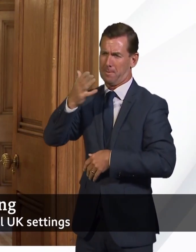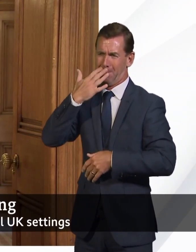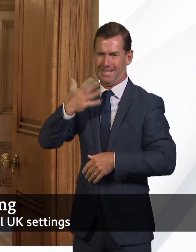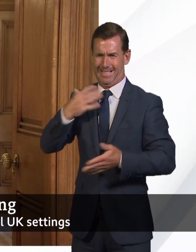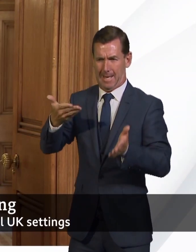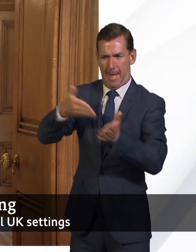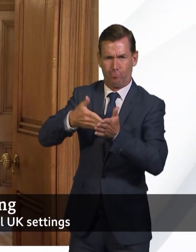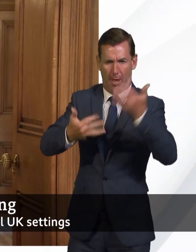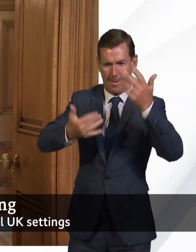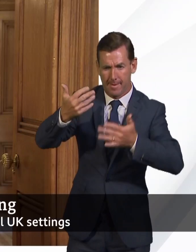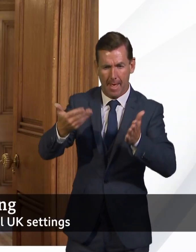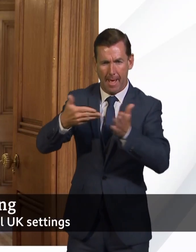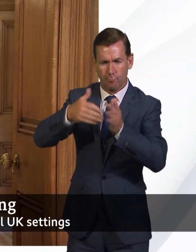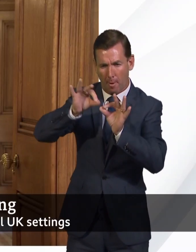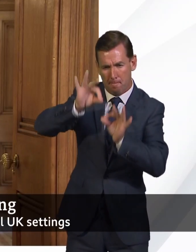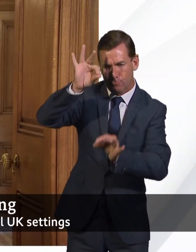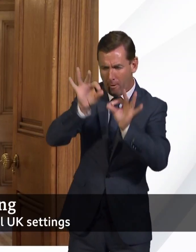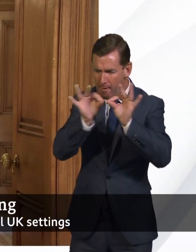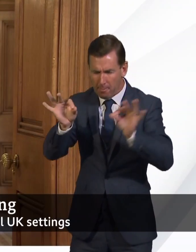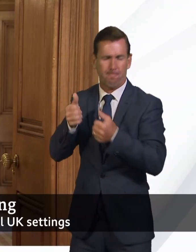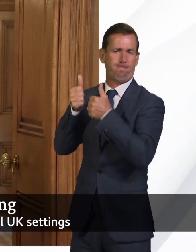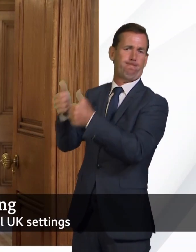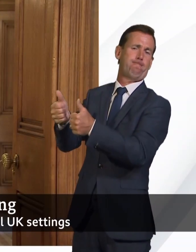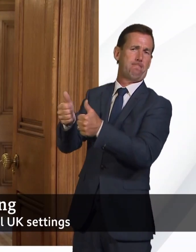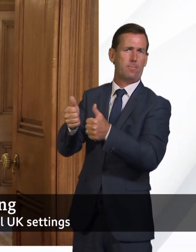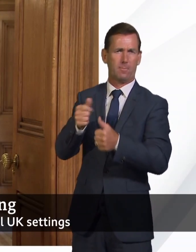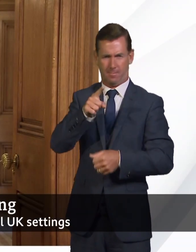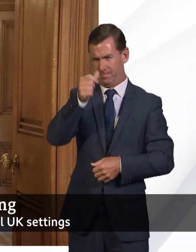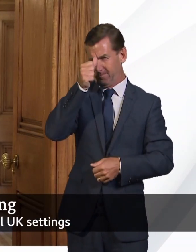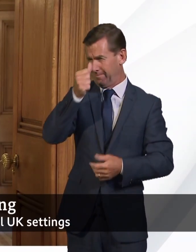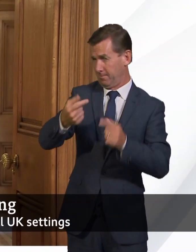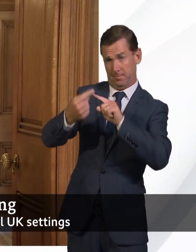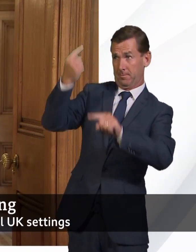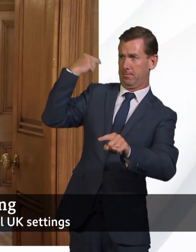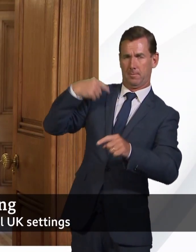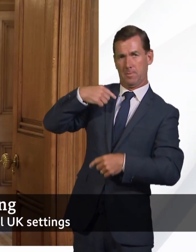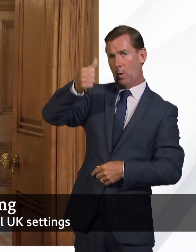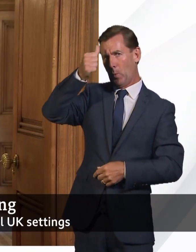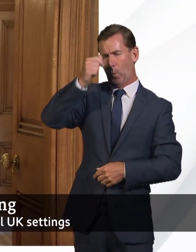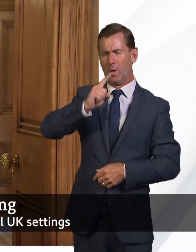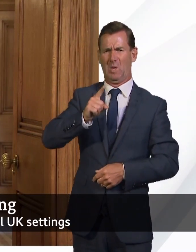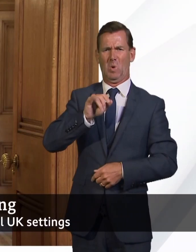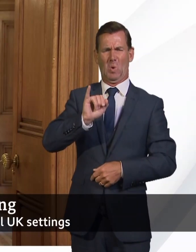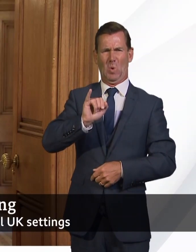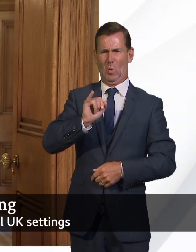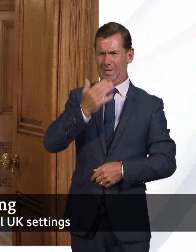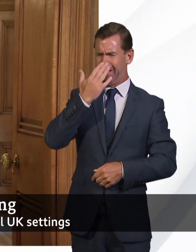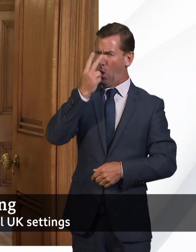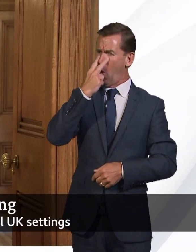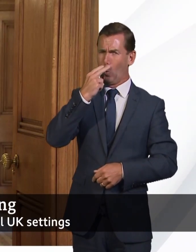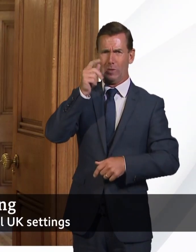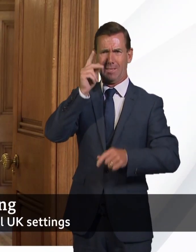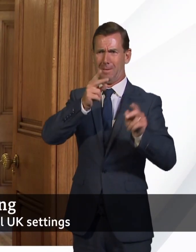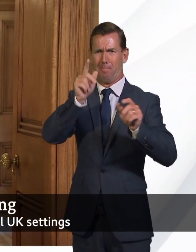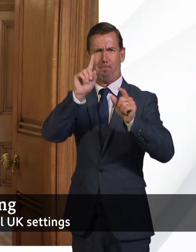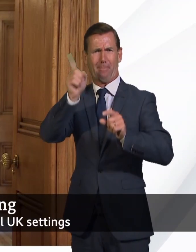into understanding and measuring all this. Right from the start, it's been clear that this horrible virus affects older people